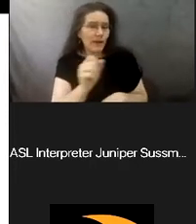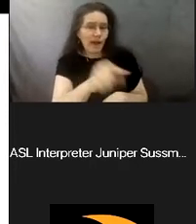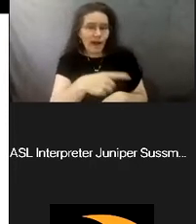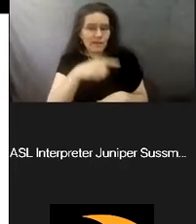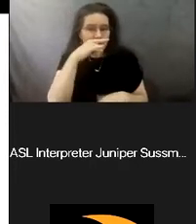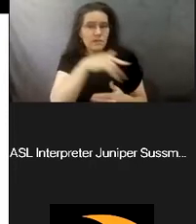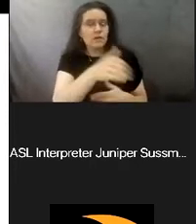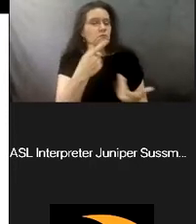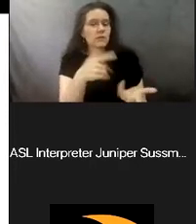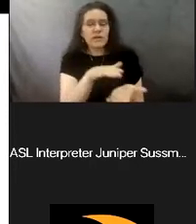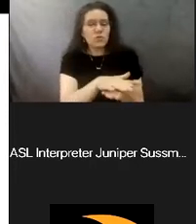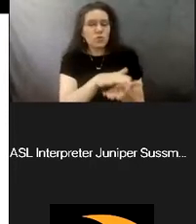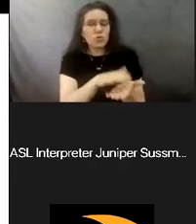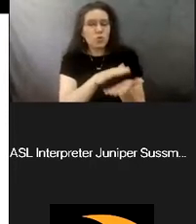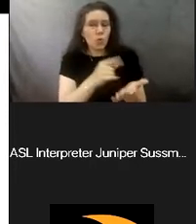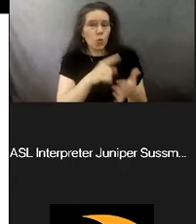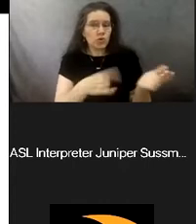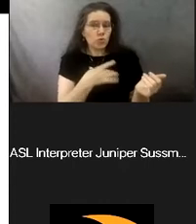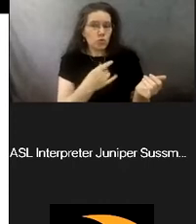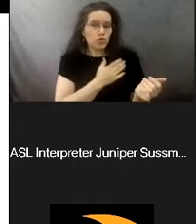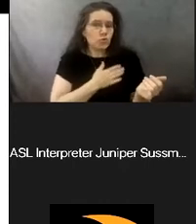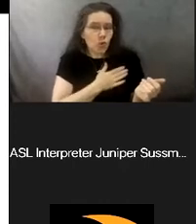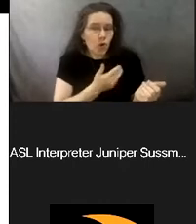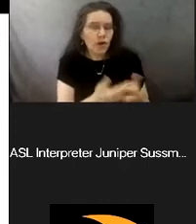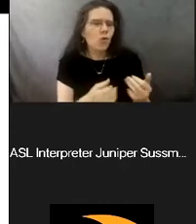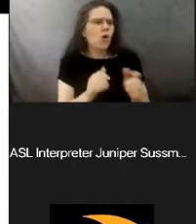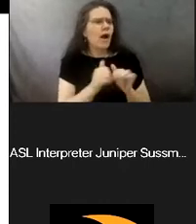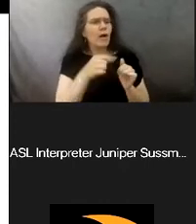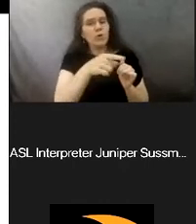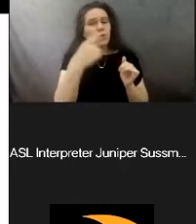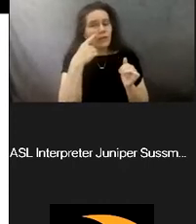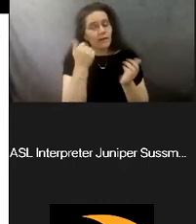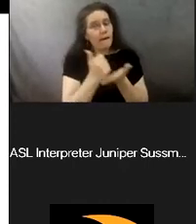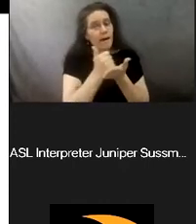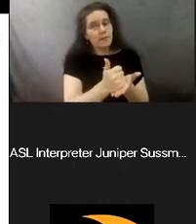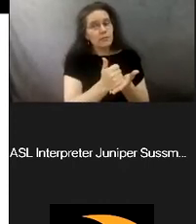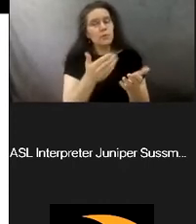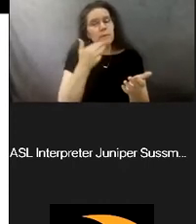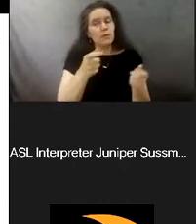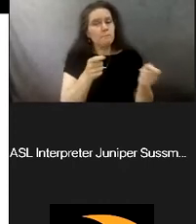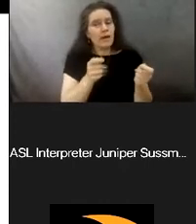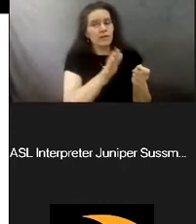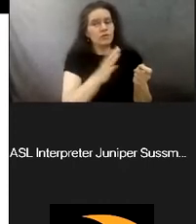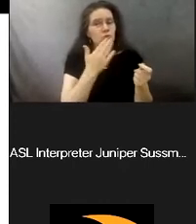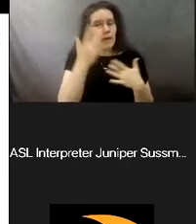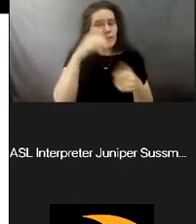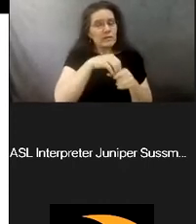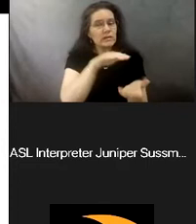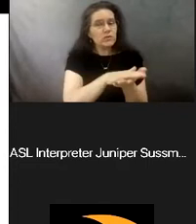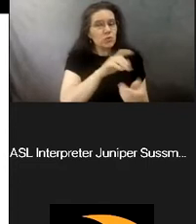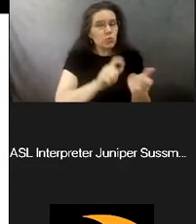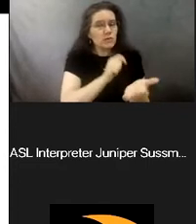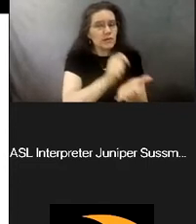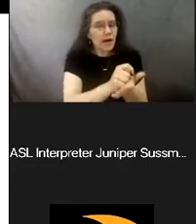diabetes at school? Or is there anything that you need? Or how can the school help you better manage your diabetes? By doing those different